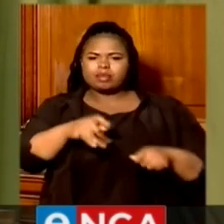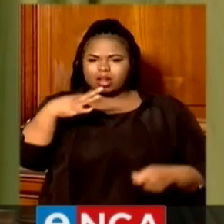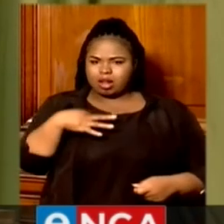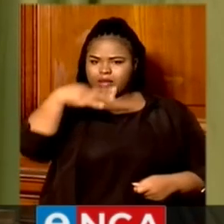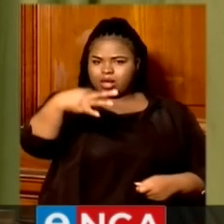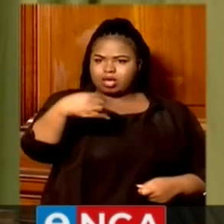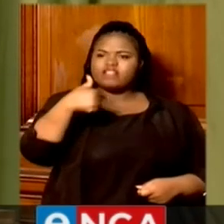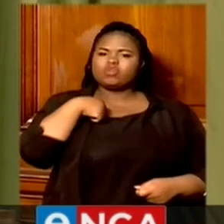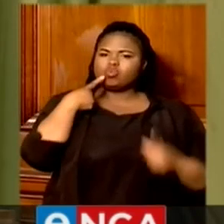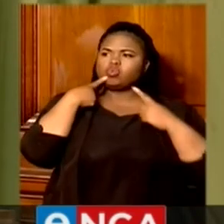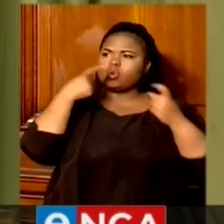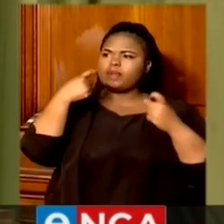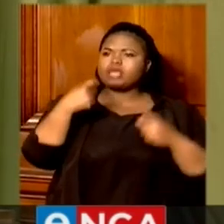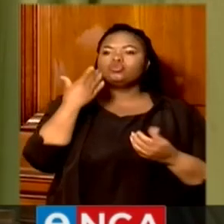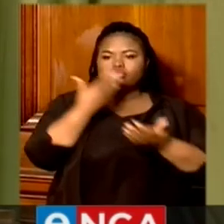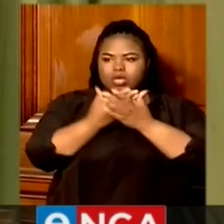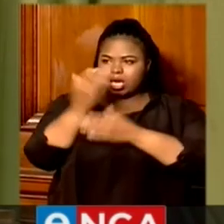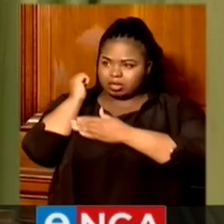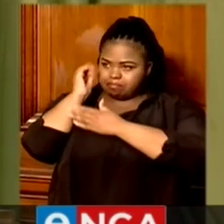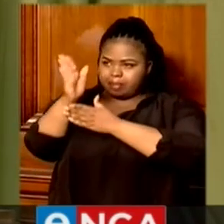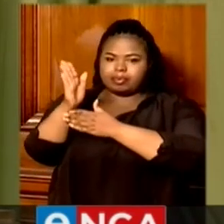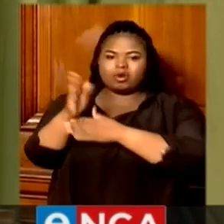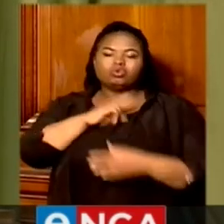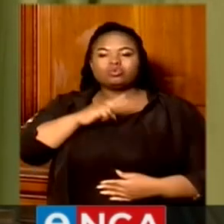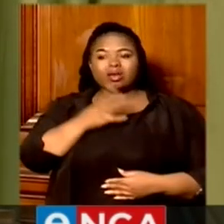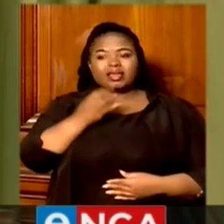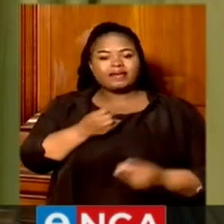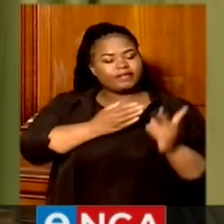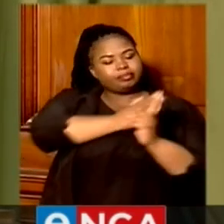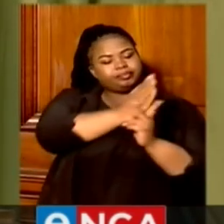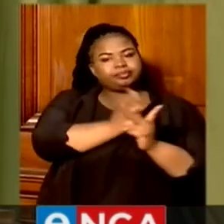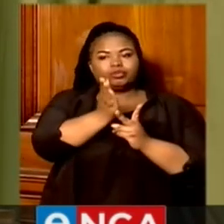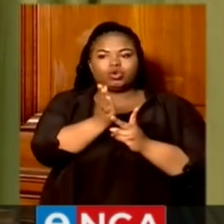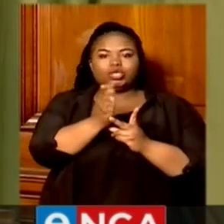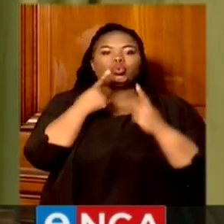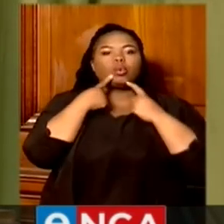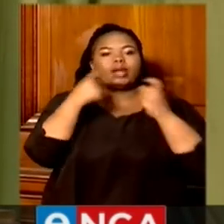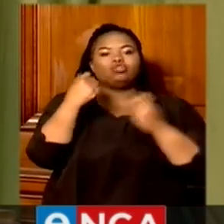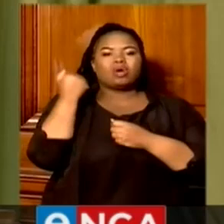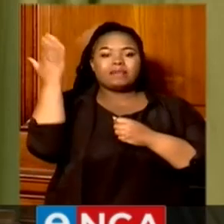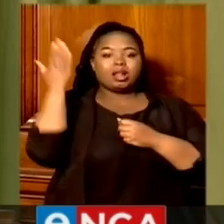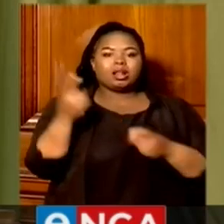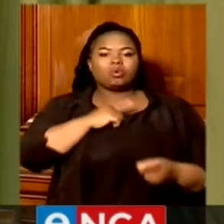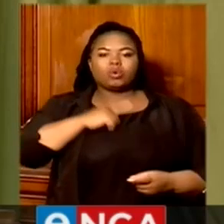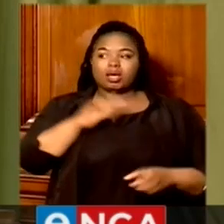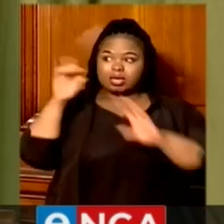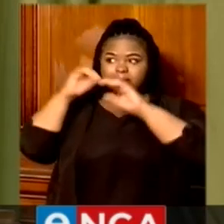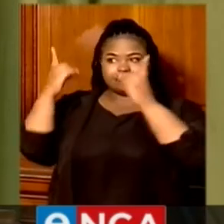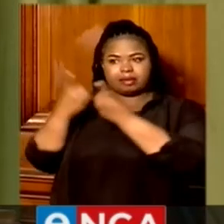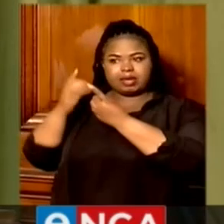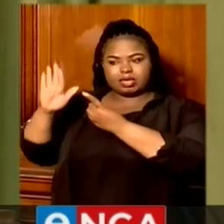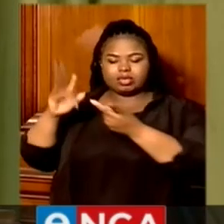their appeals for review ngoba ke sinendlela ezimbili zama-appeal, indlela ye-department